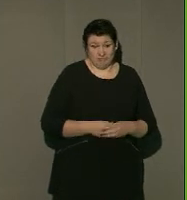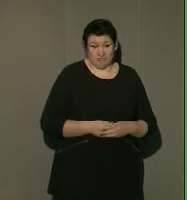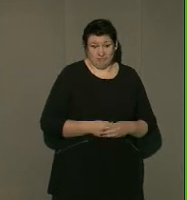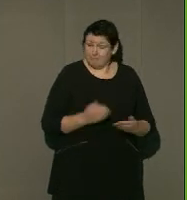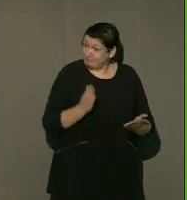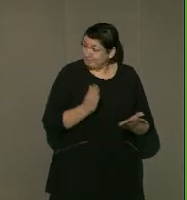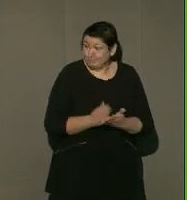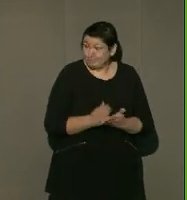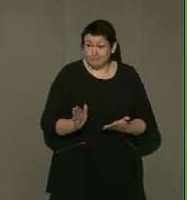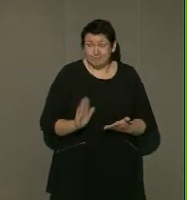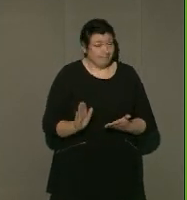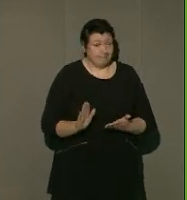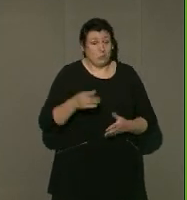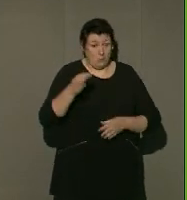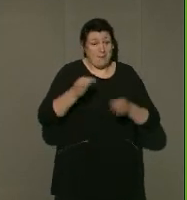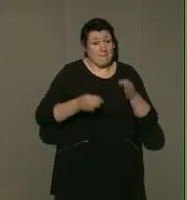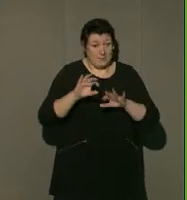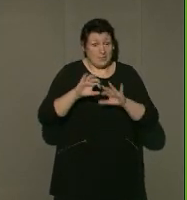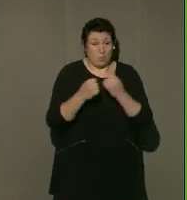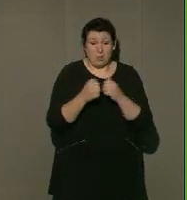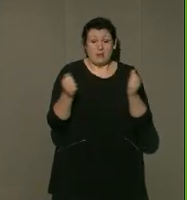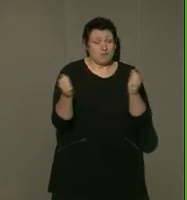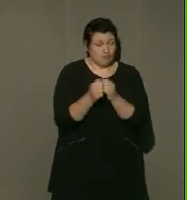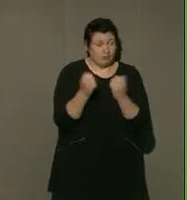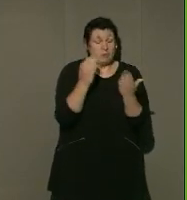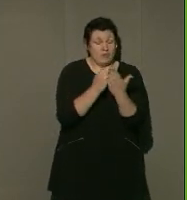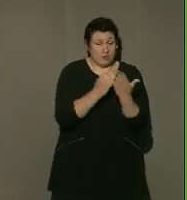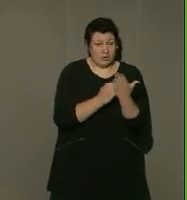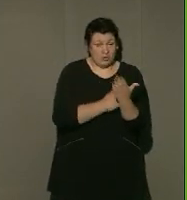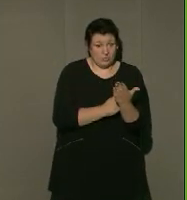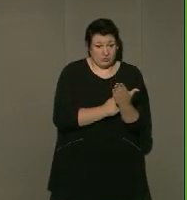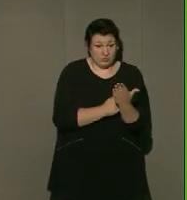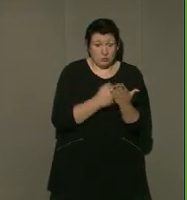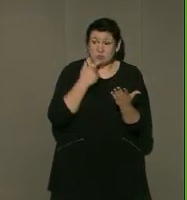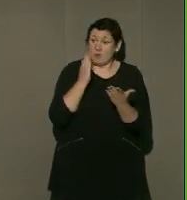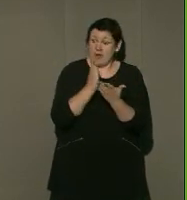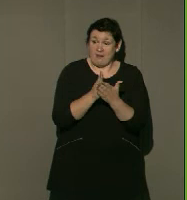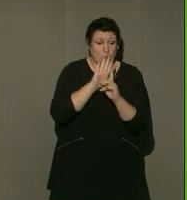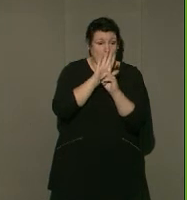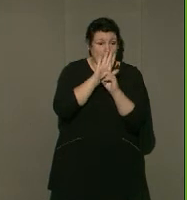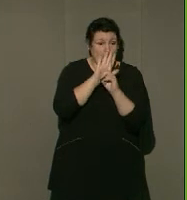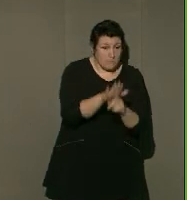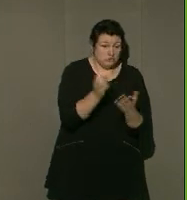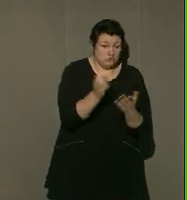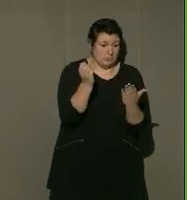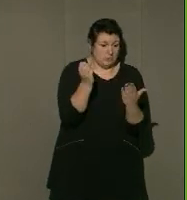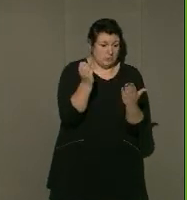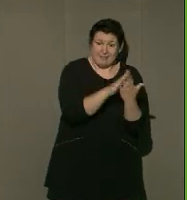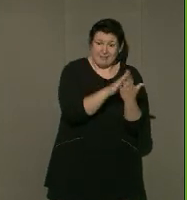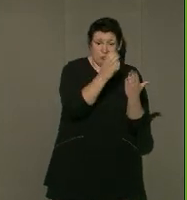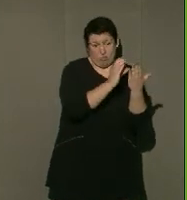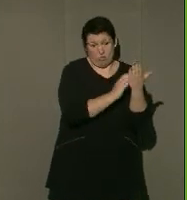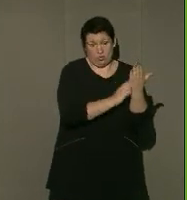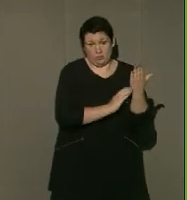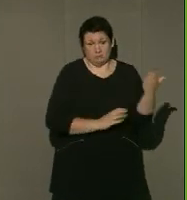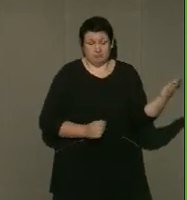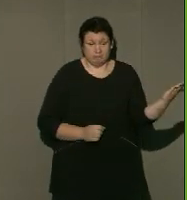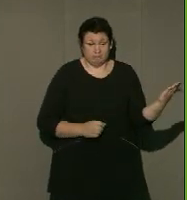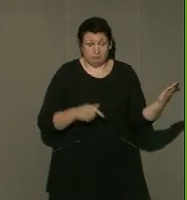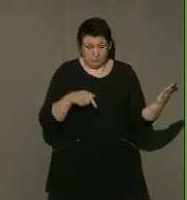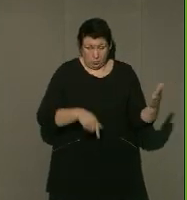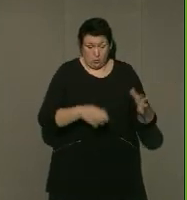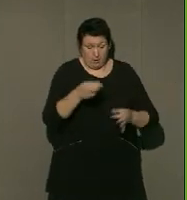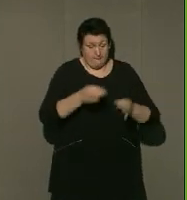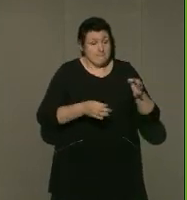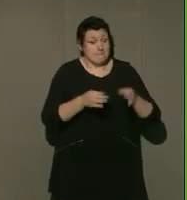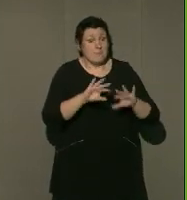party. We will comply with the law. Sorry, we don't have to put it in the Constitution. We are a political party. We will